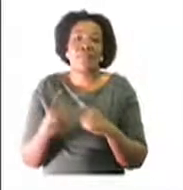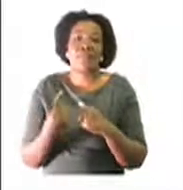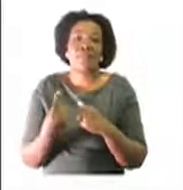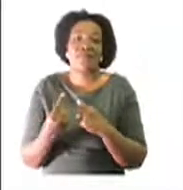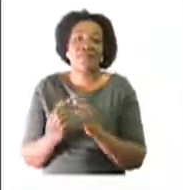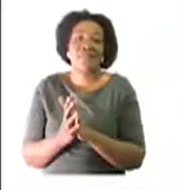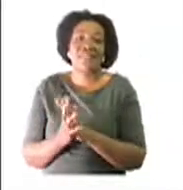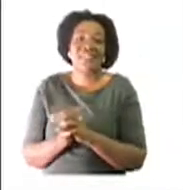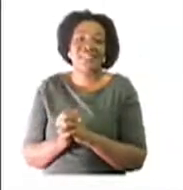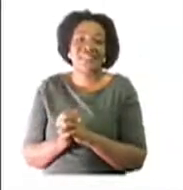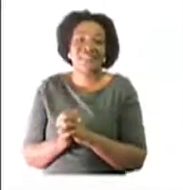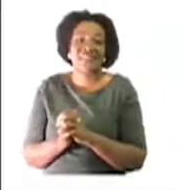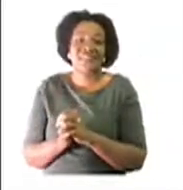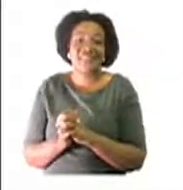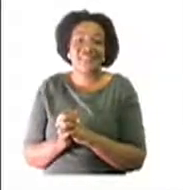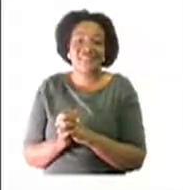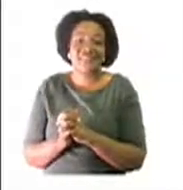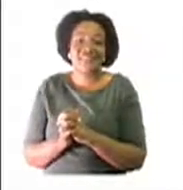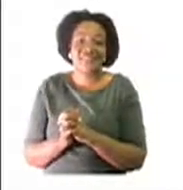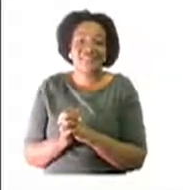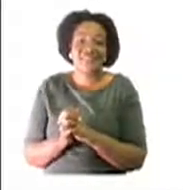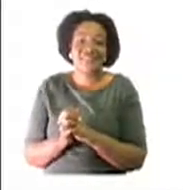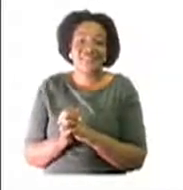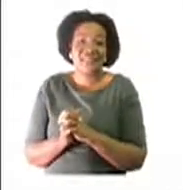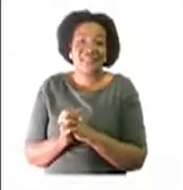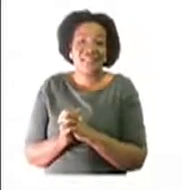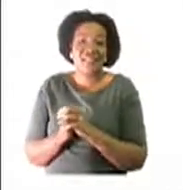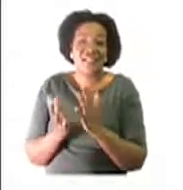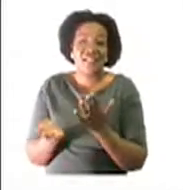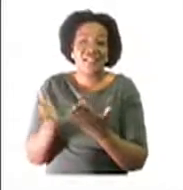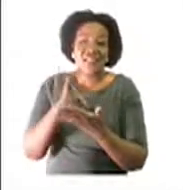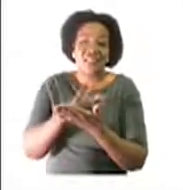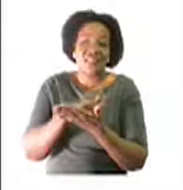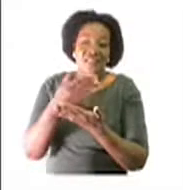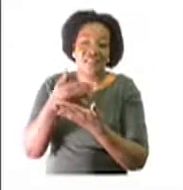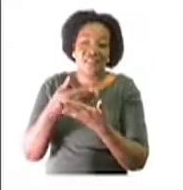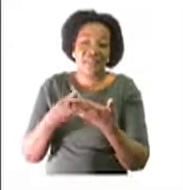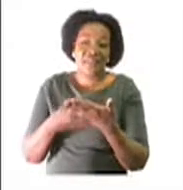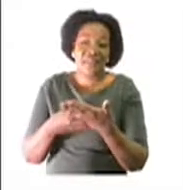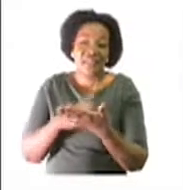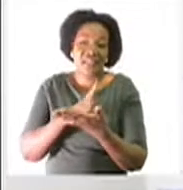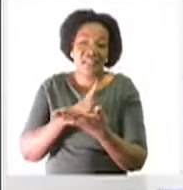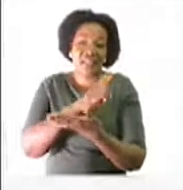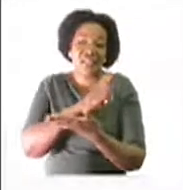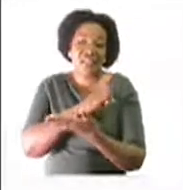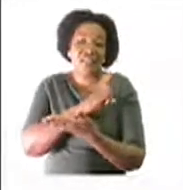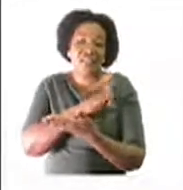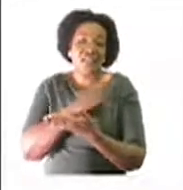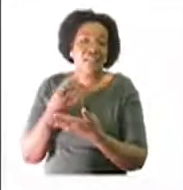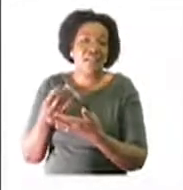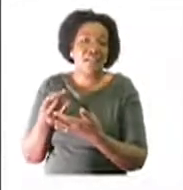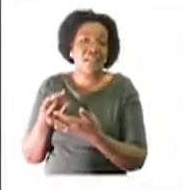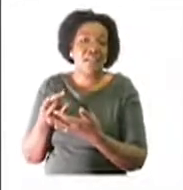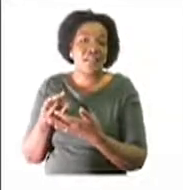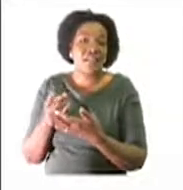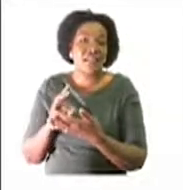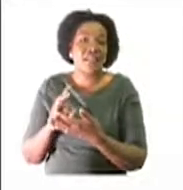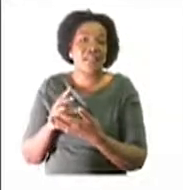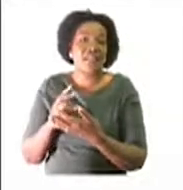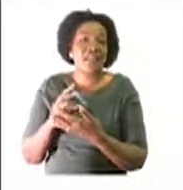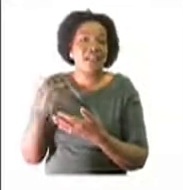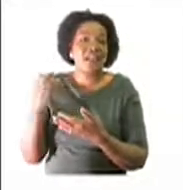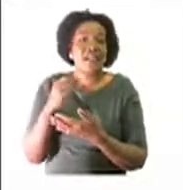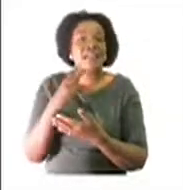revision. Then I would like for you to turn to page 17, grade 3 level,